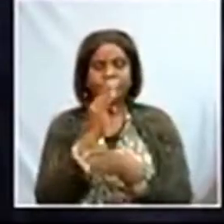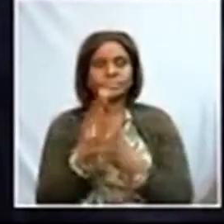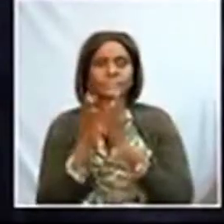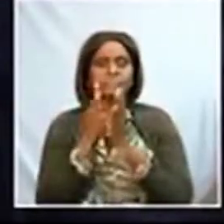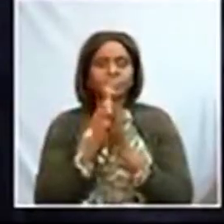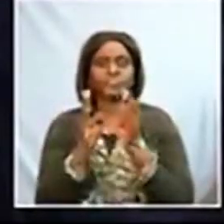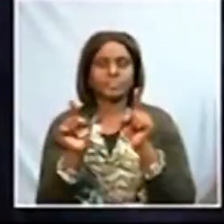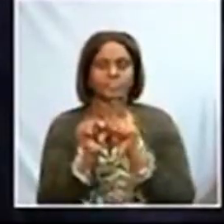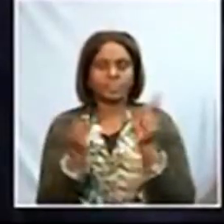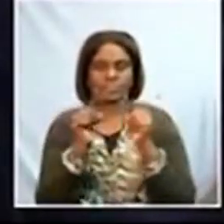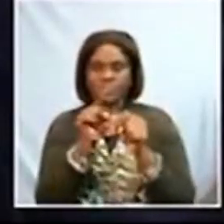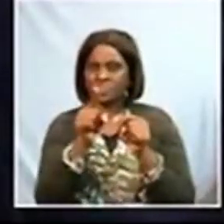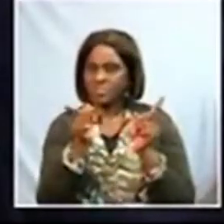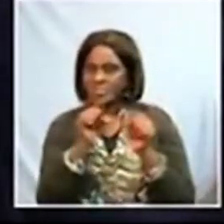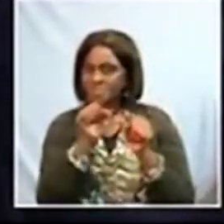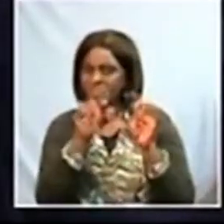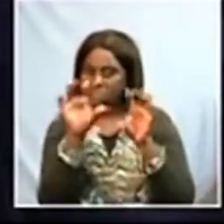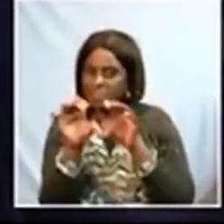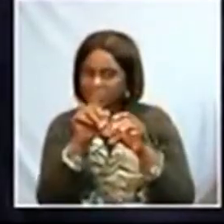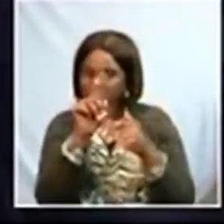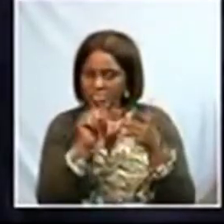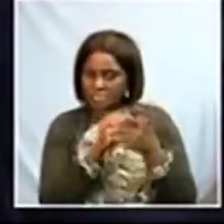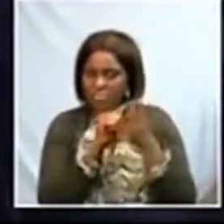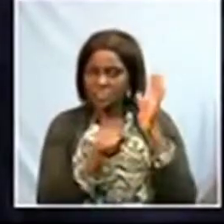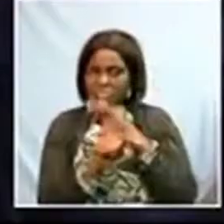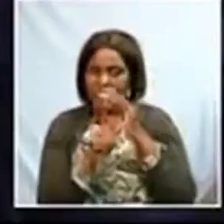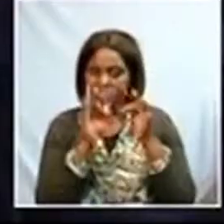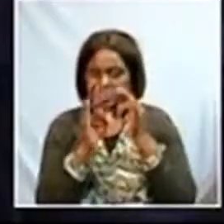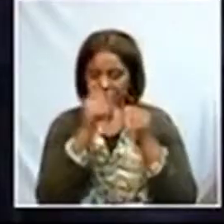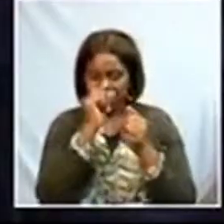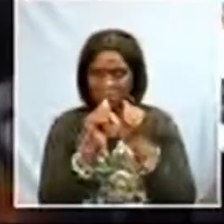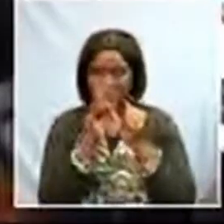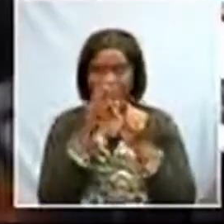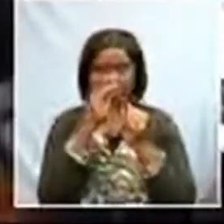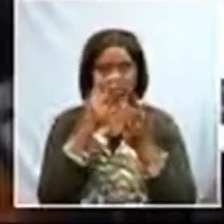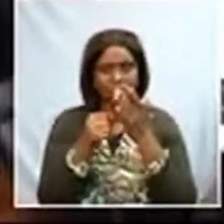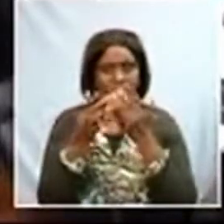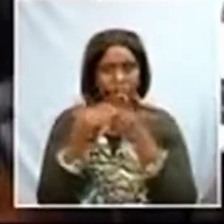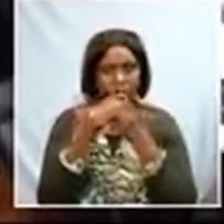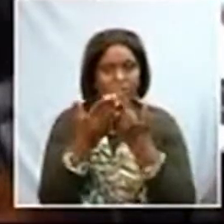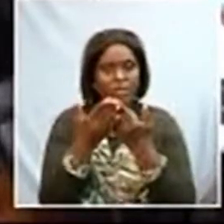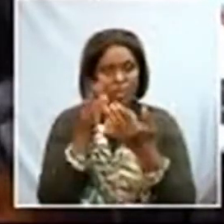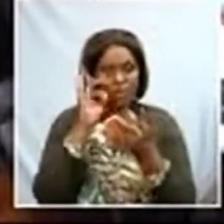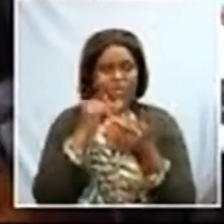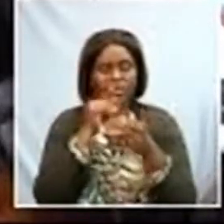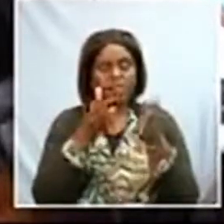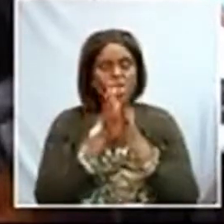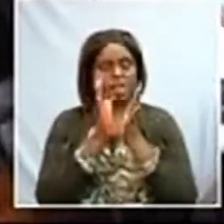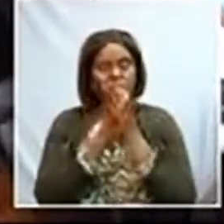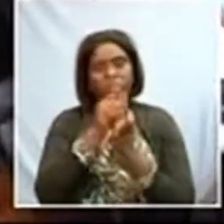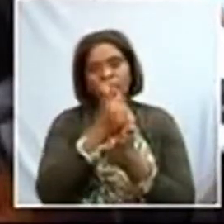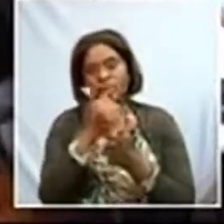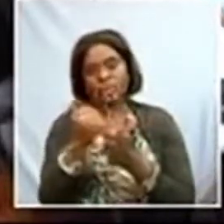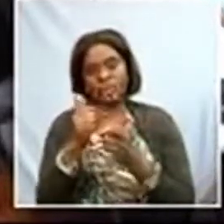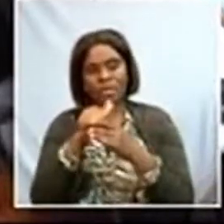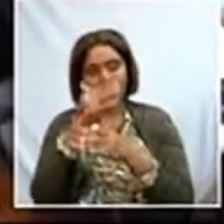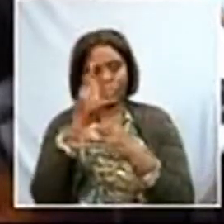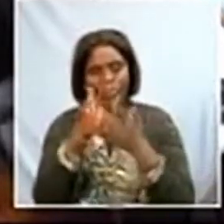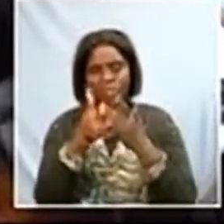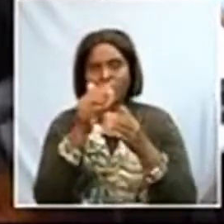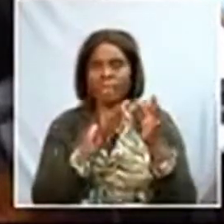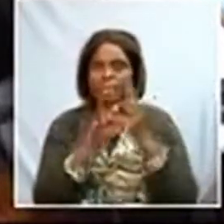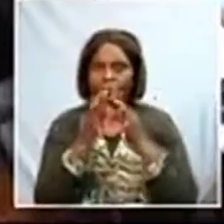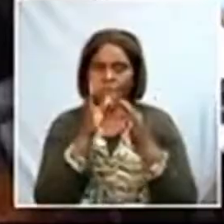And when was that? When did you terminate? Because if you look at what you have submitted, we will not ask you anything outside what you have